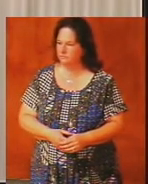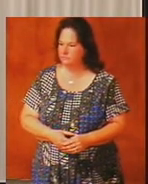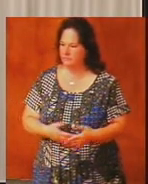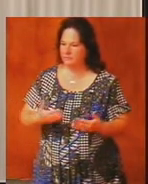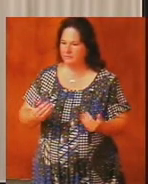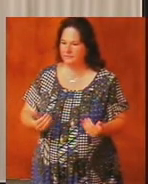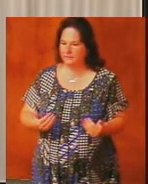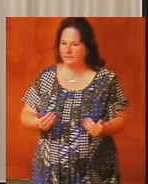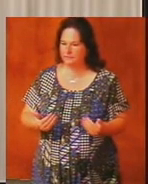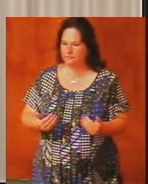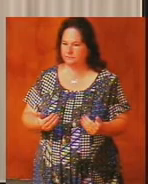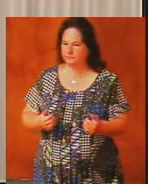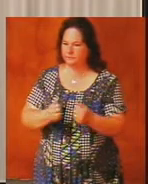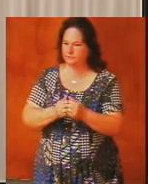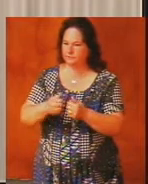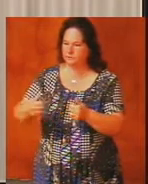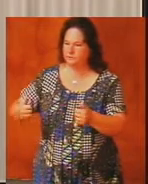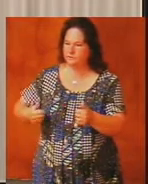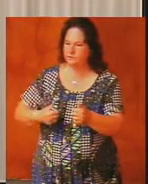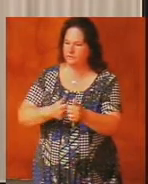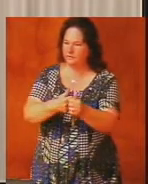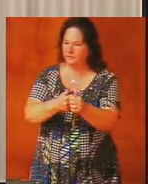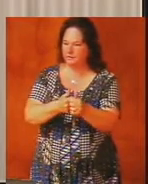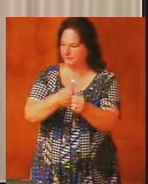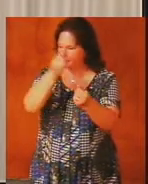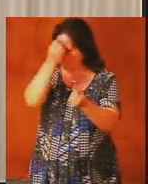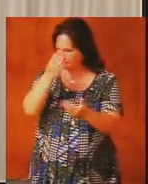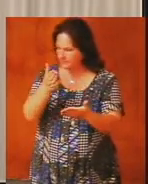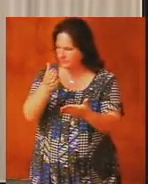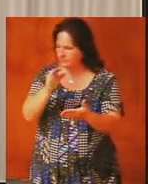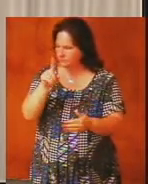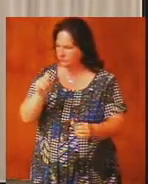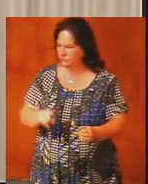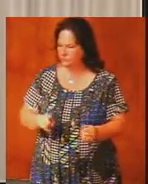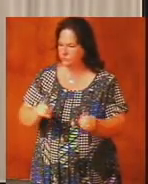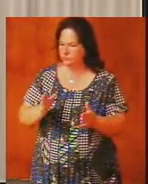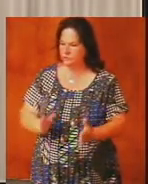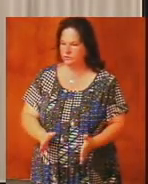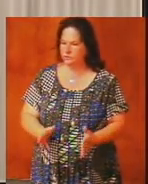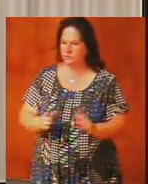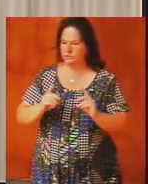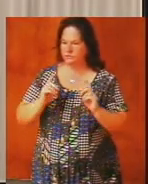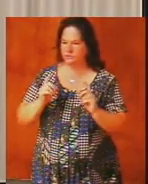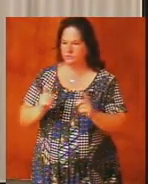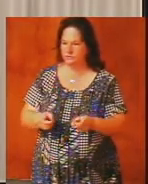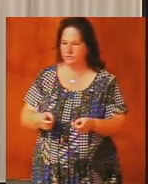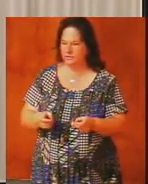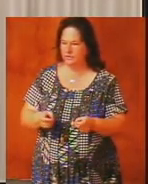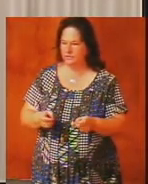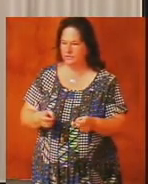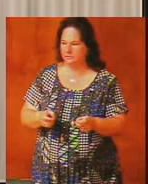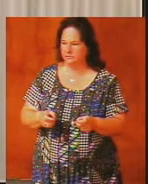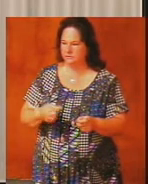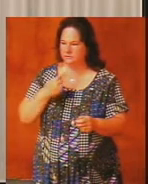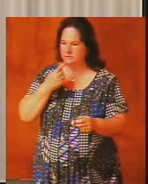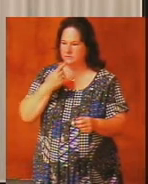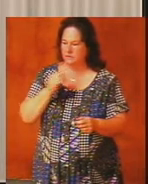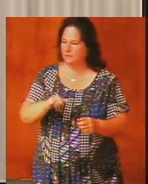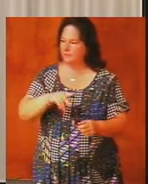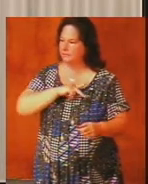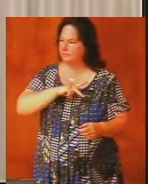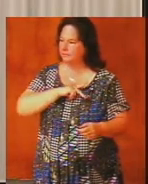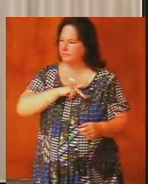Now, in the follow-up information that the questioner provided, it was said that